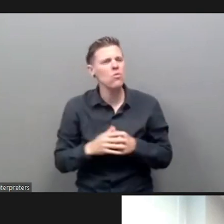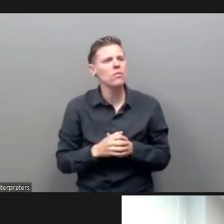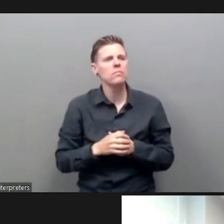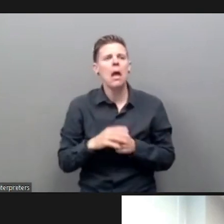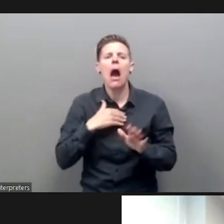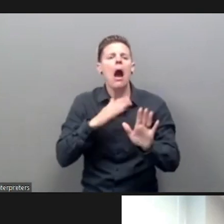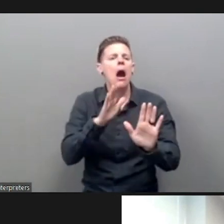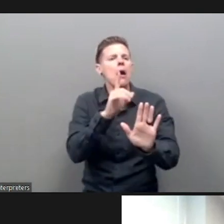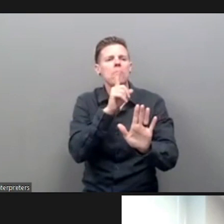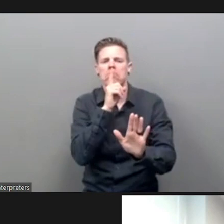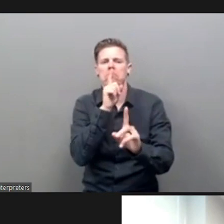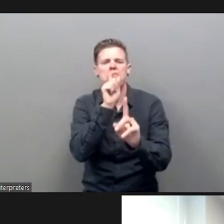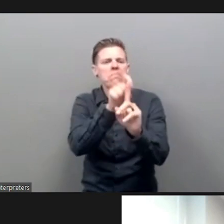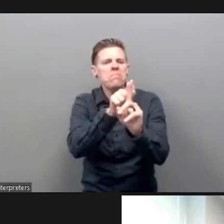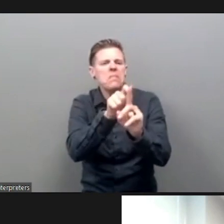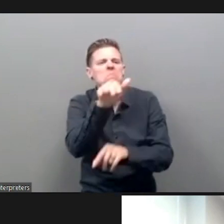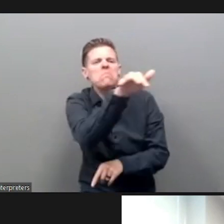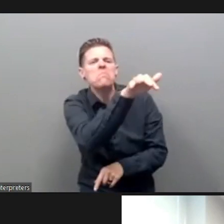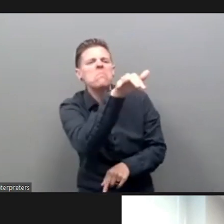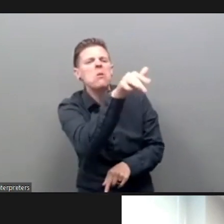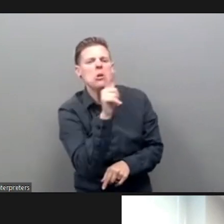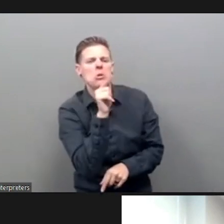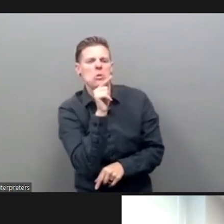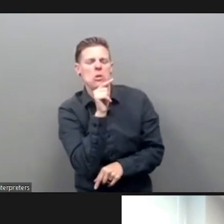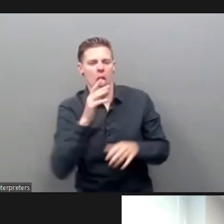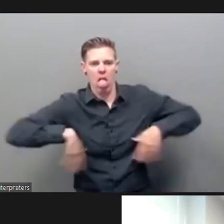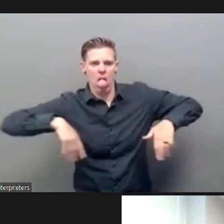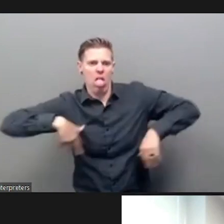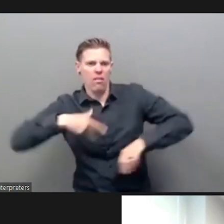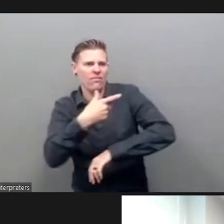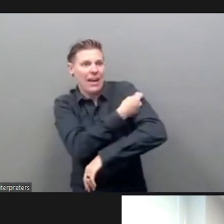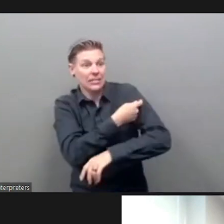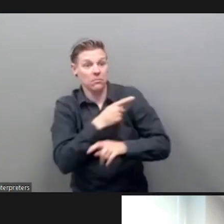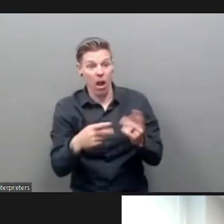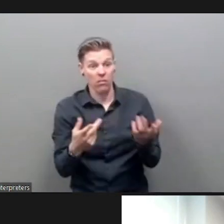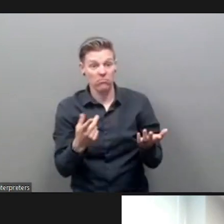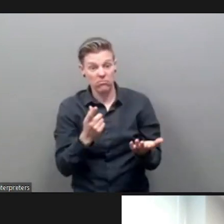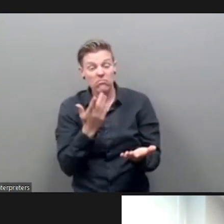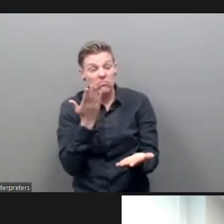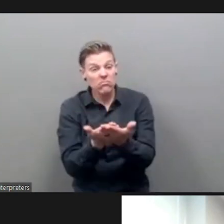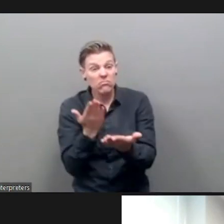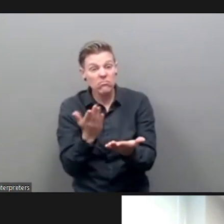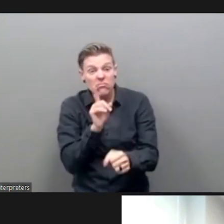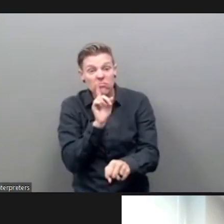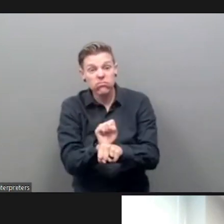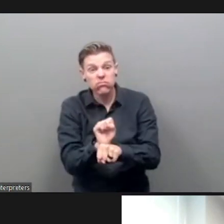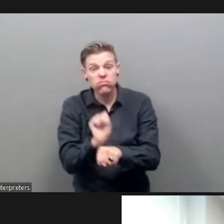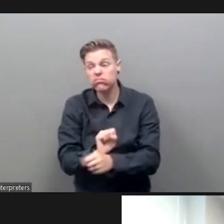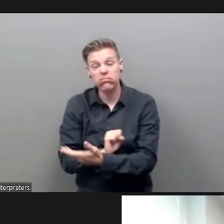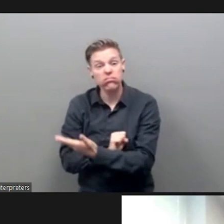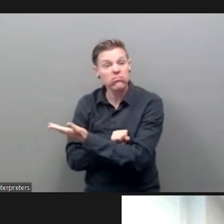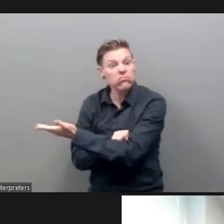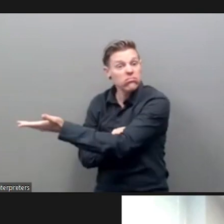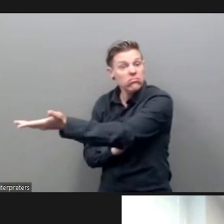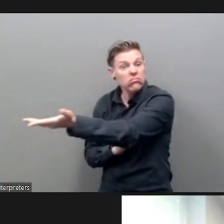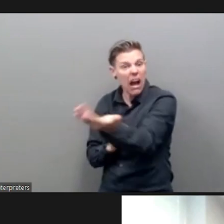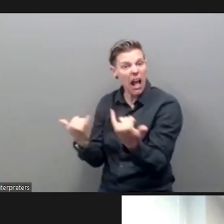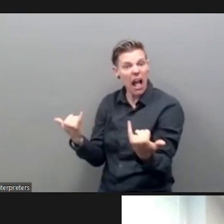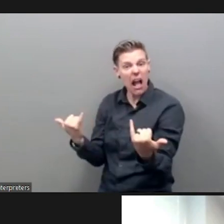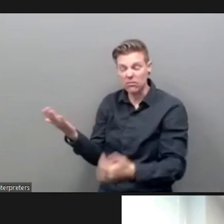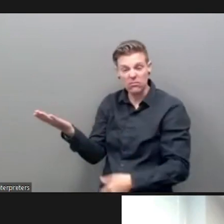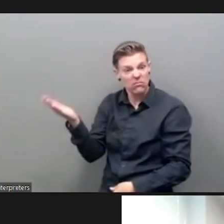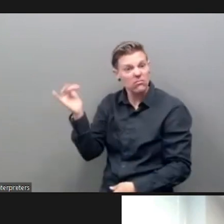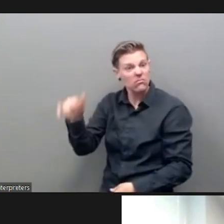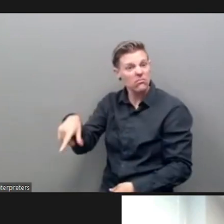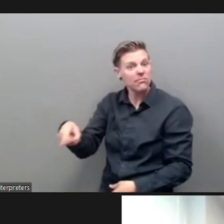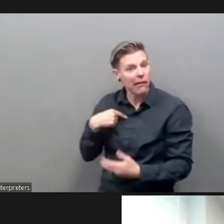data every week that the hospitalization rates and vaccinated individuals are very, very low. I guess lastly, for the